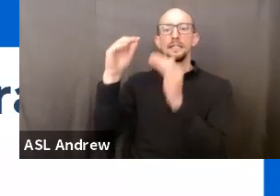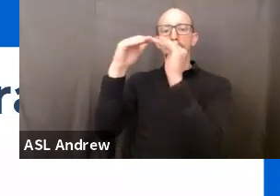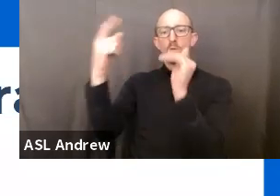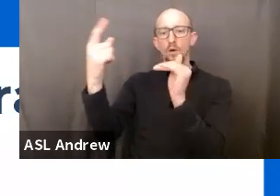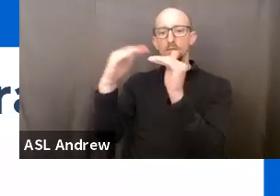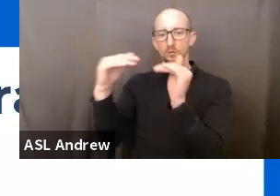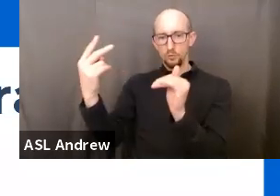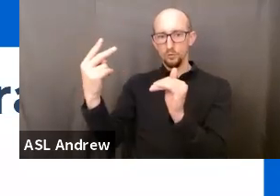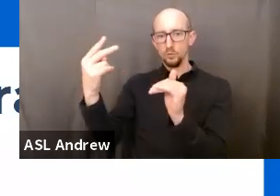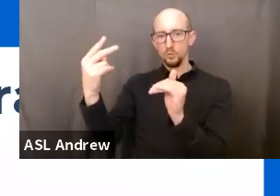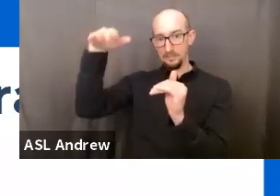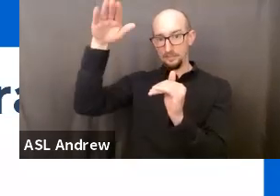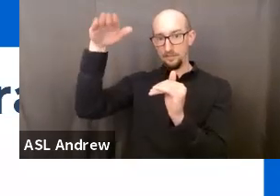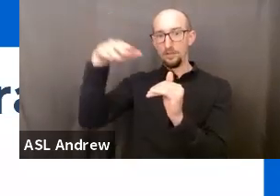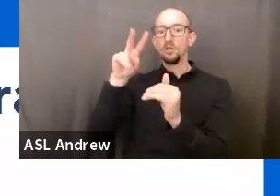2,493 and then the